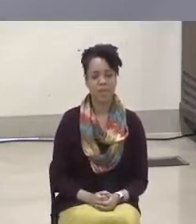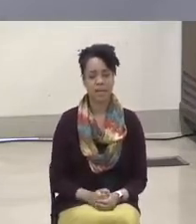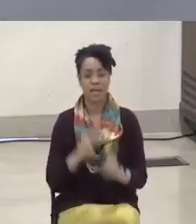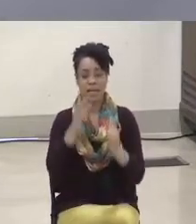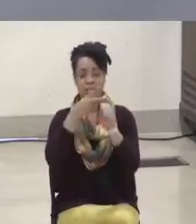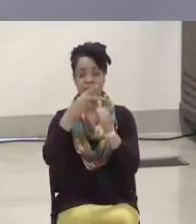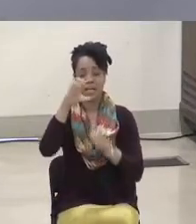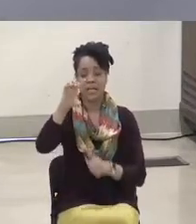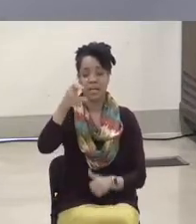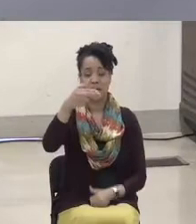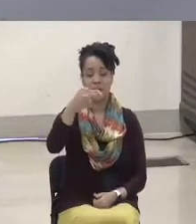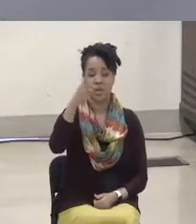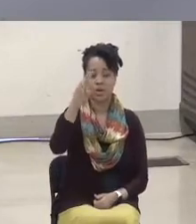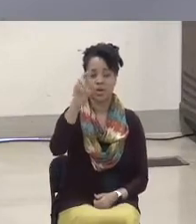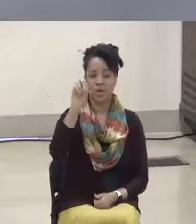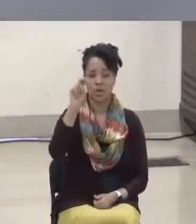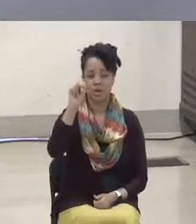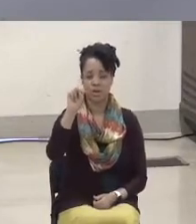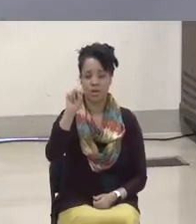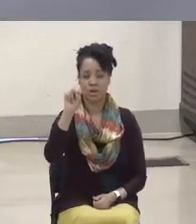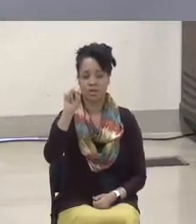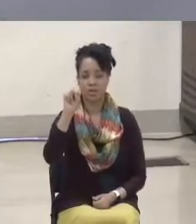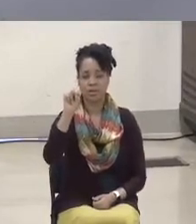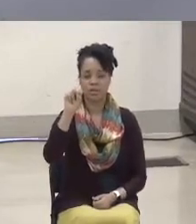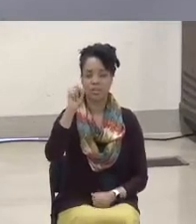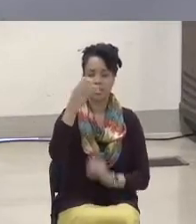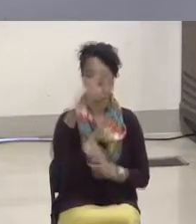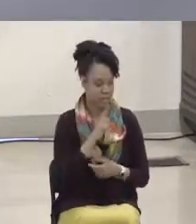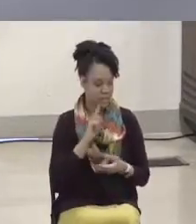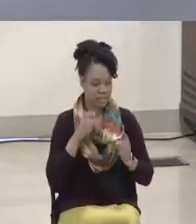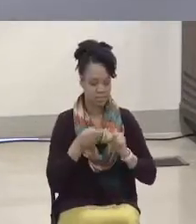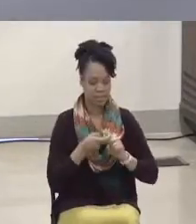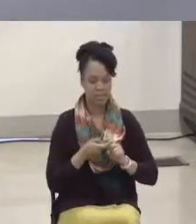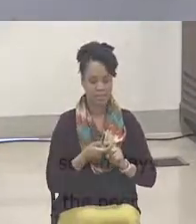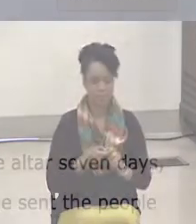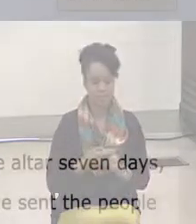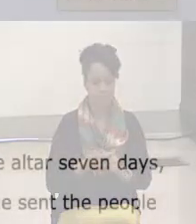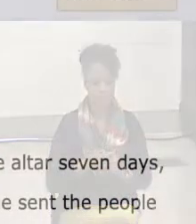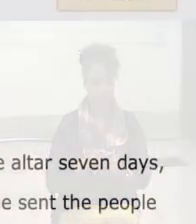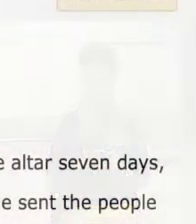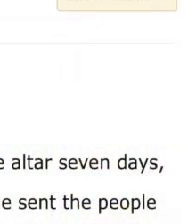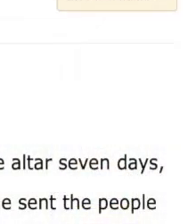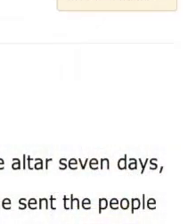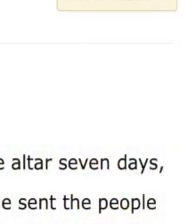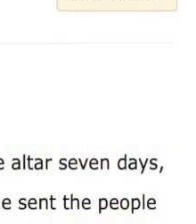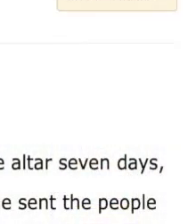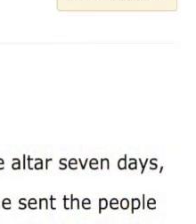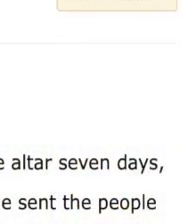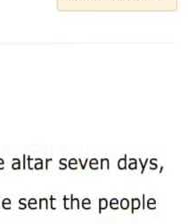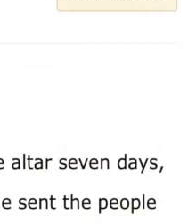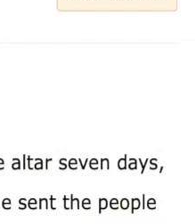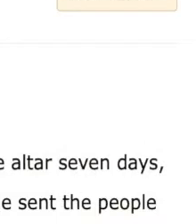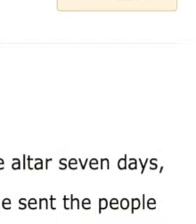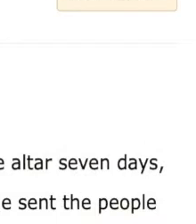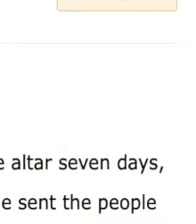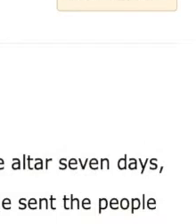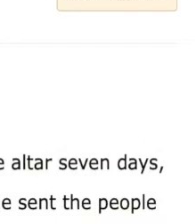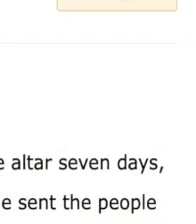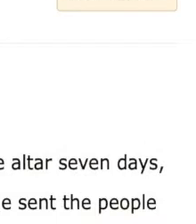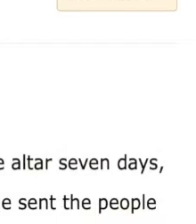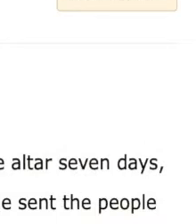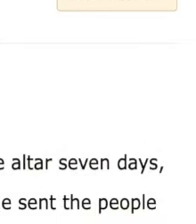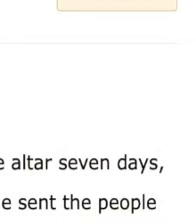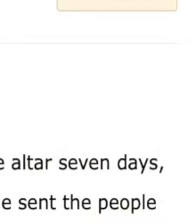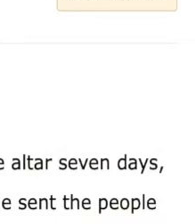chapter 7. Vamos a ir a Segunda de Crónicas capítulo 7. 2 Chronicles 7:12 through 15. And the Lord